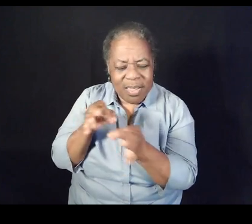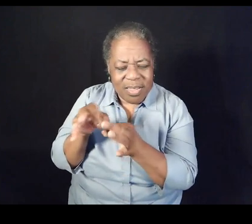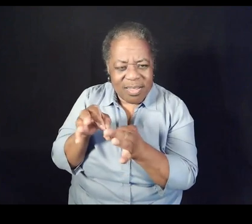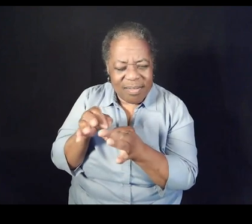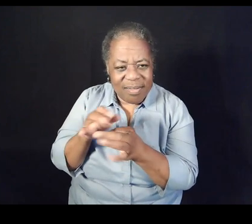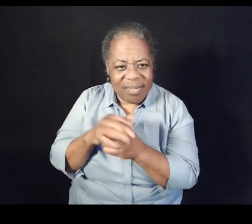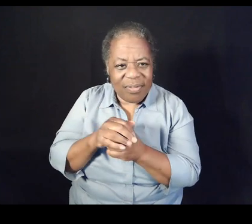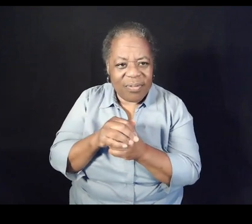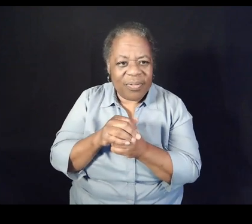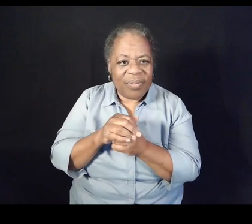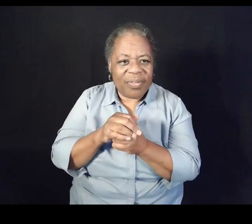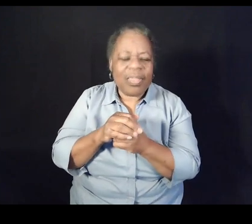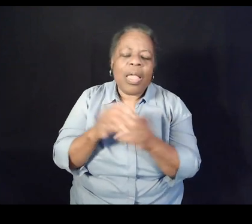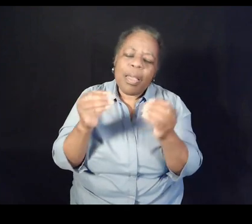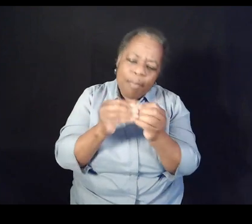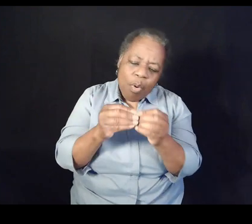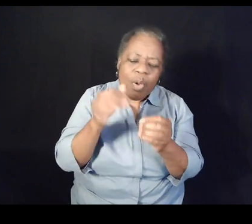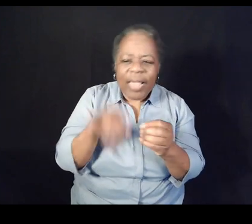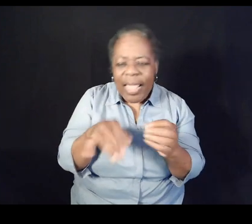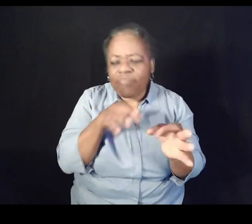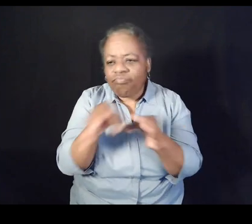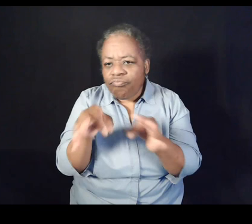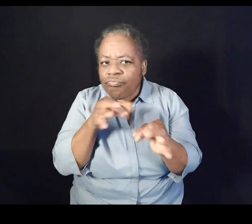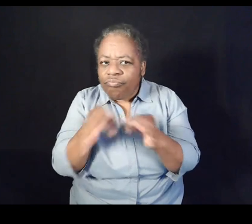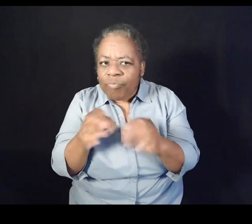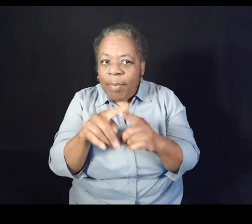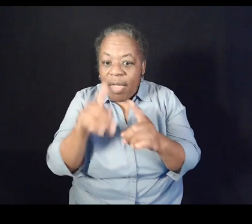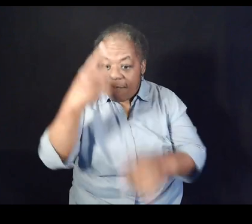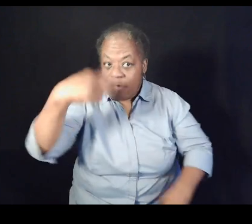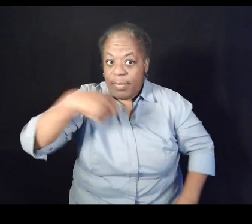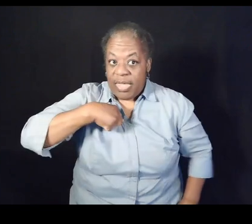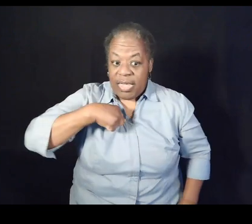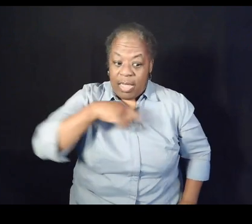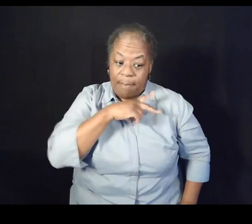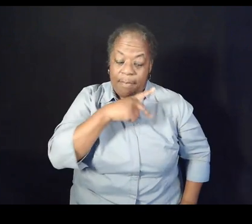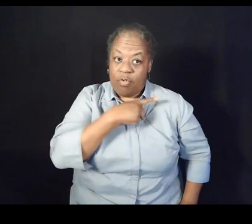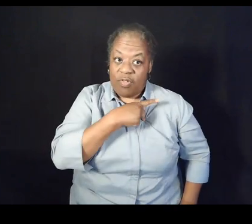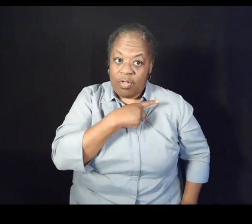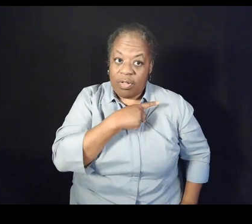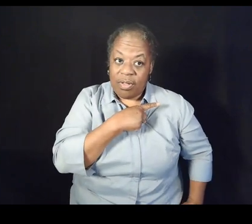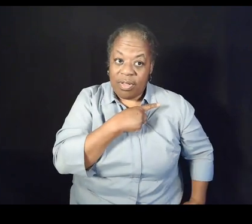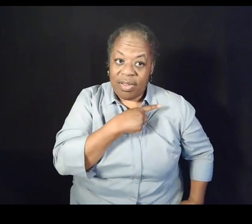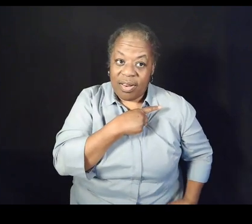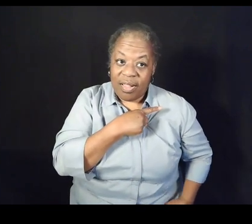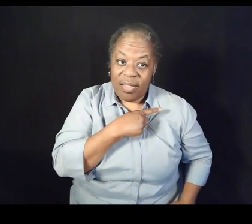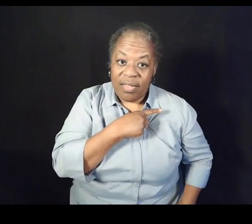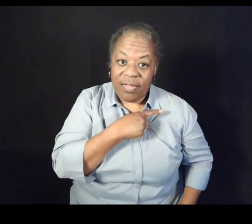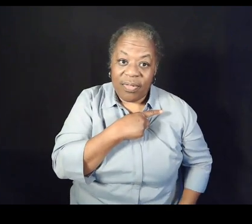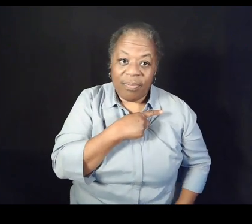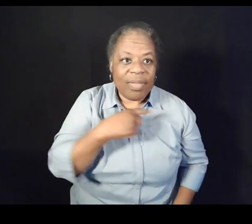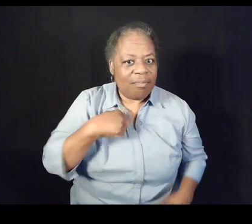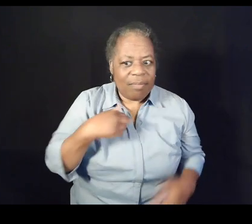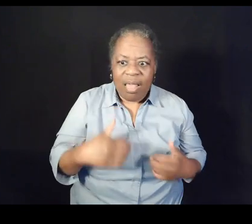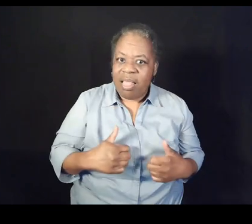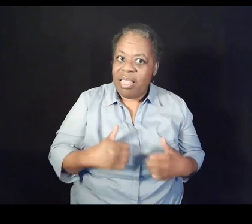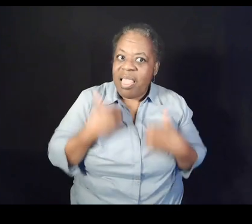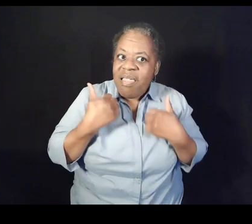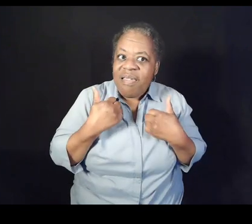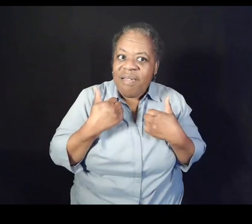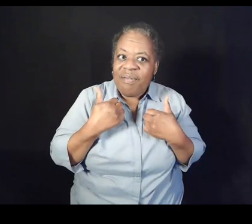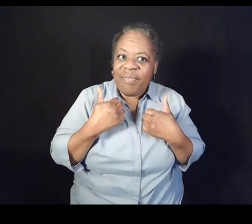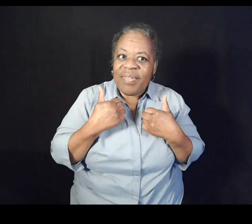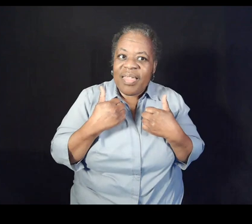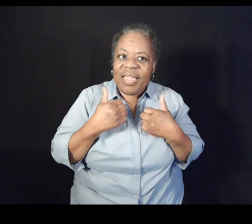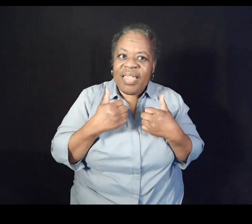Well, there's lots more we could say about all of this, but for me personally, having lived in and explored this